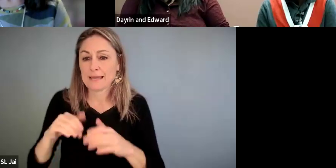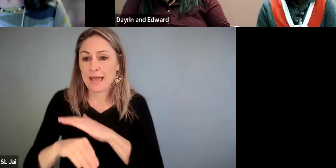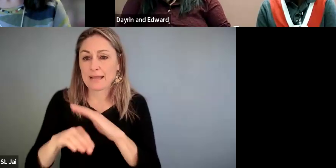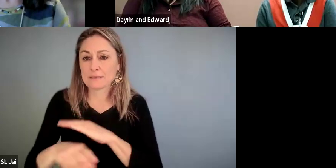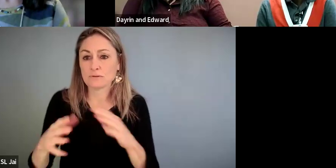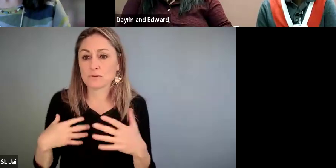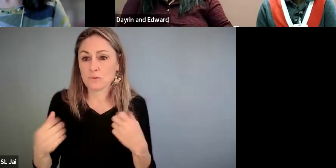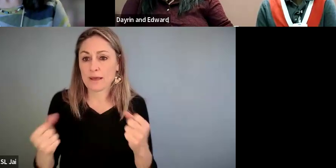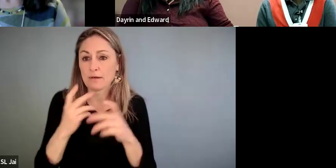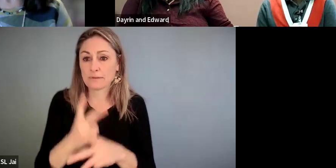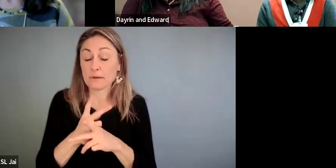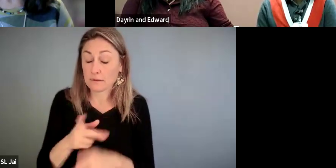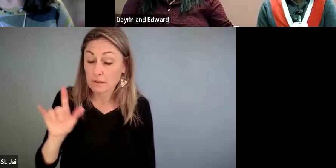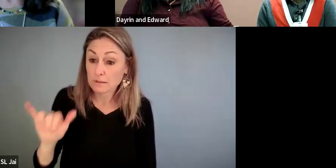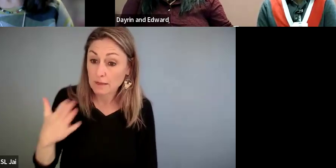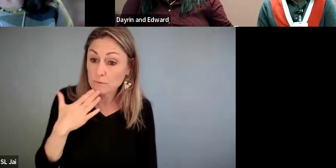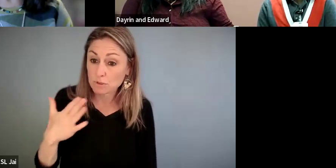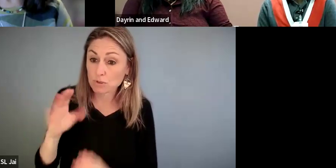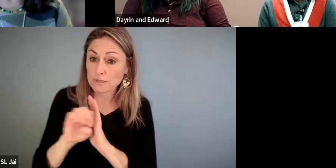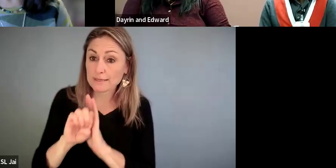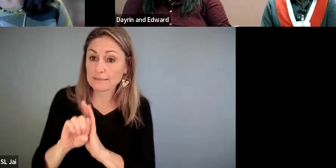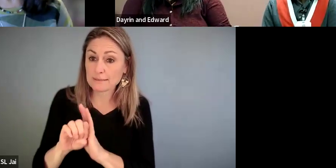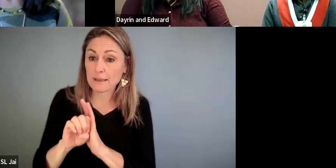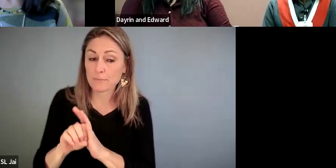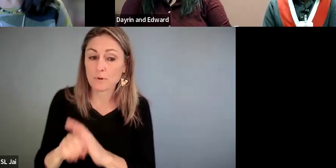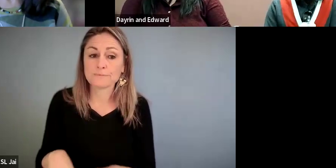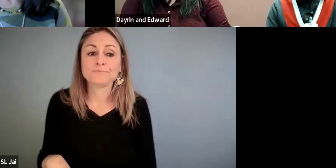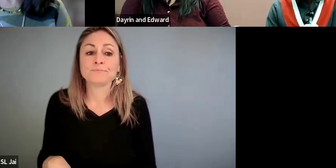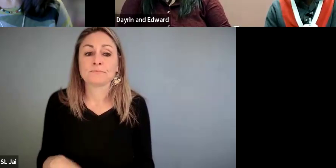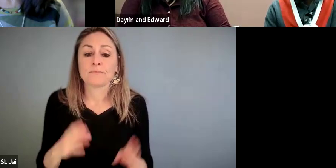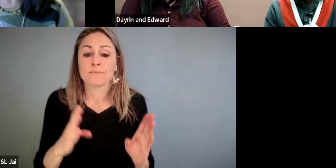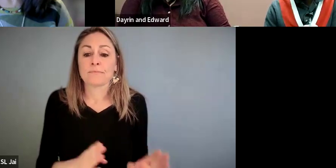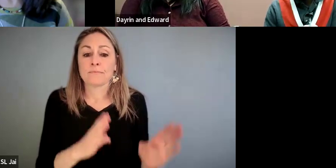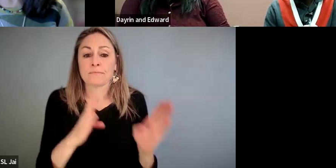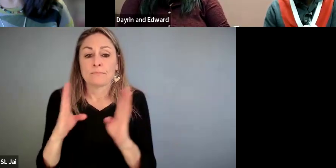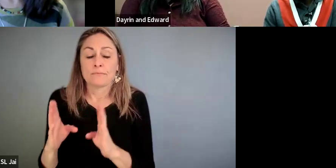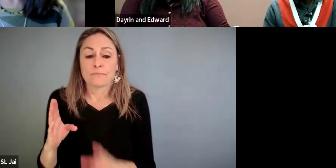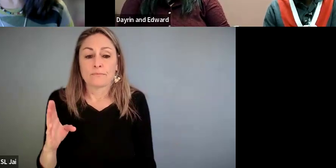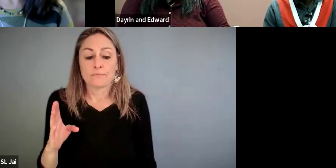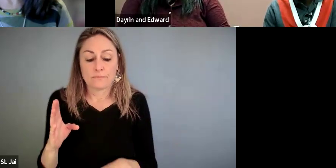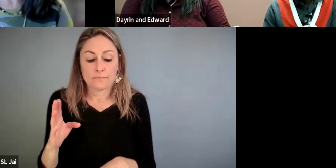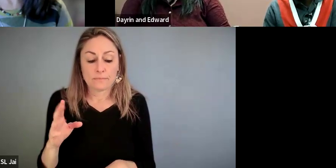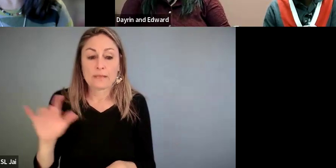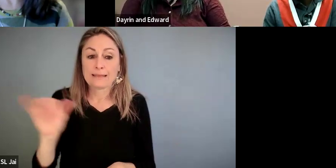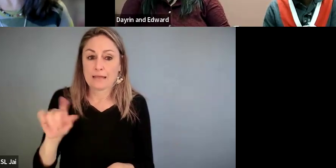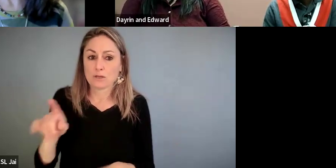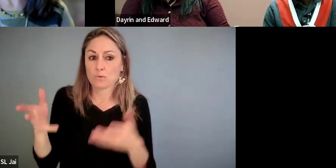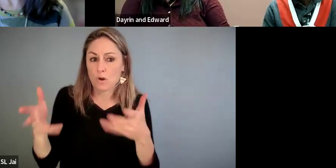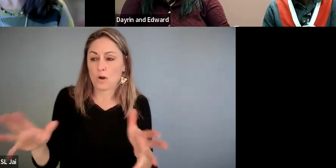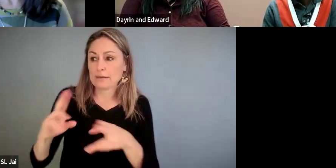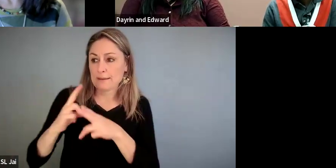a really good help. So with that, we also, as you was mentioned, to